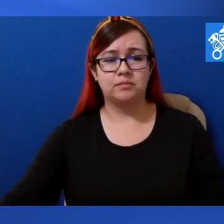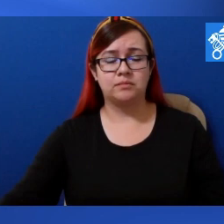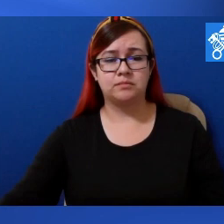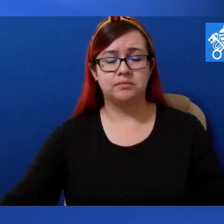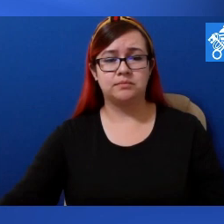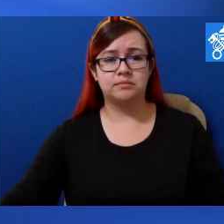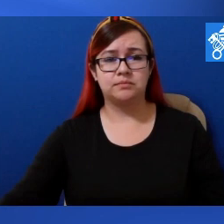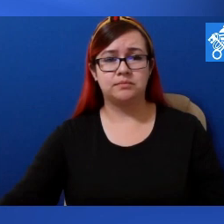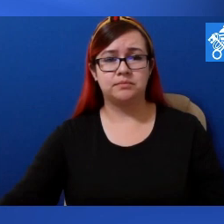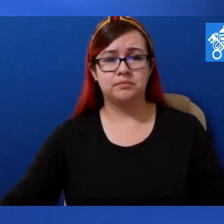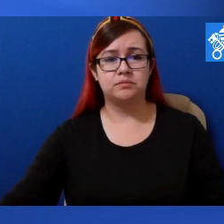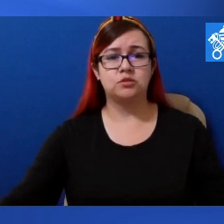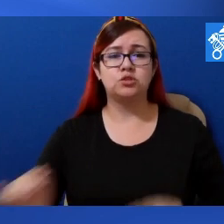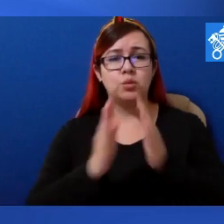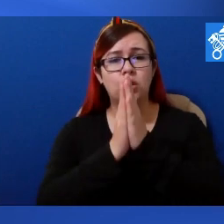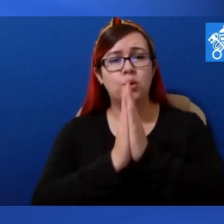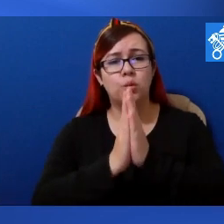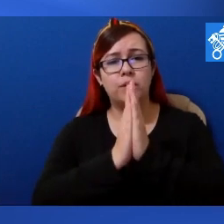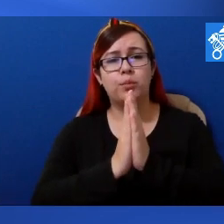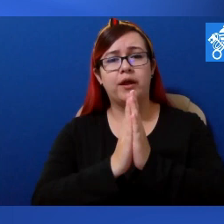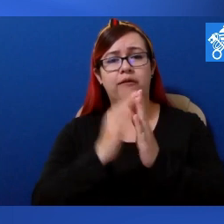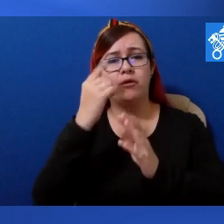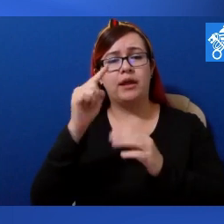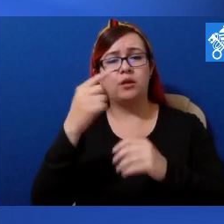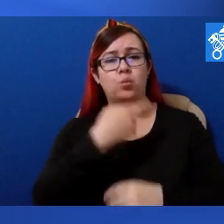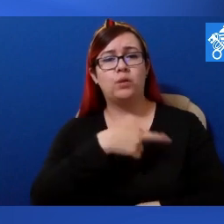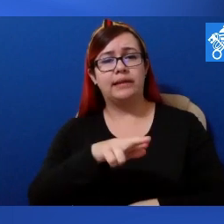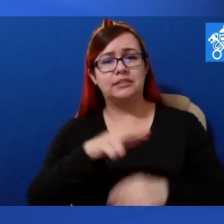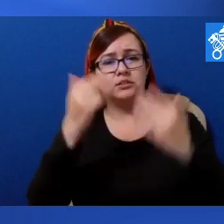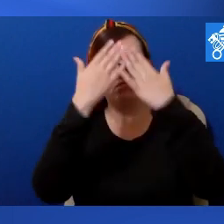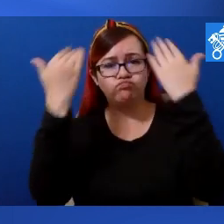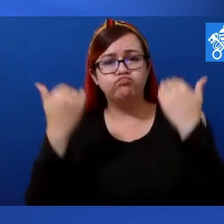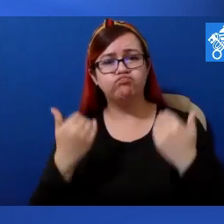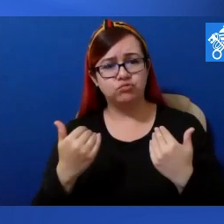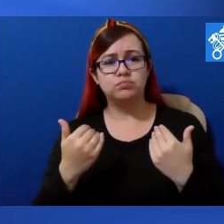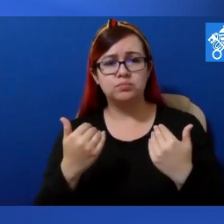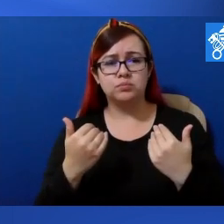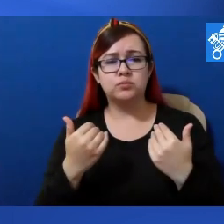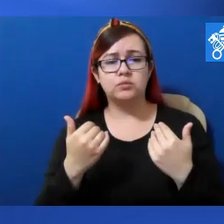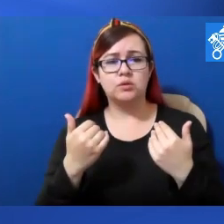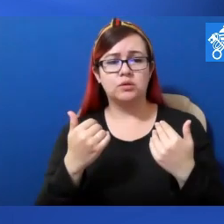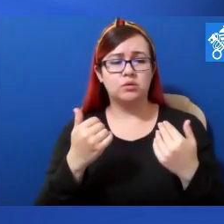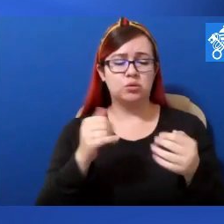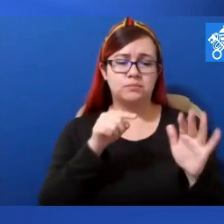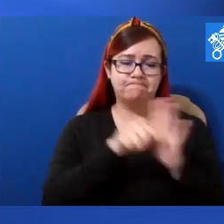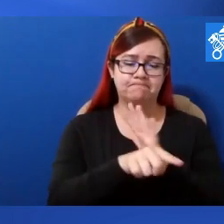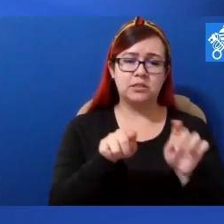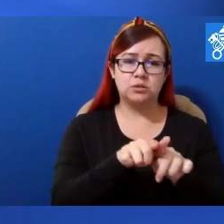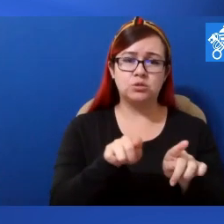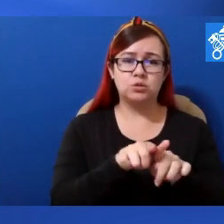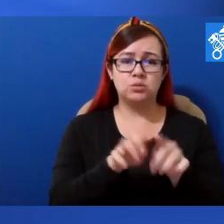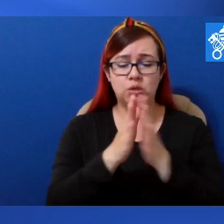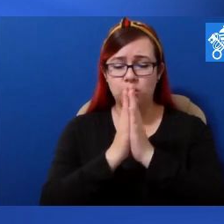And in the days before, in the northern Kivu, we have witnessed people who have